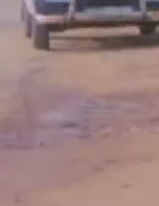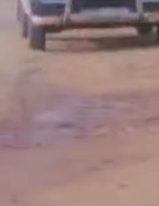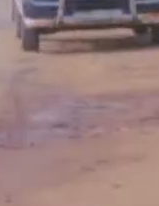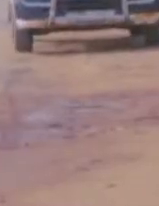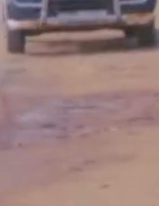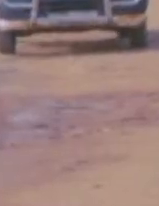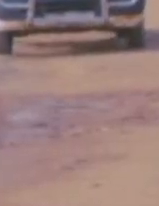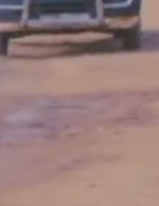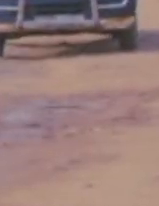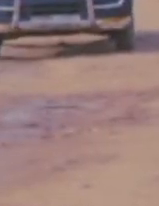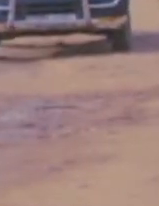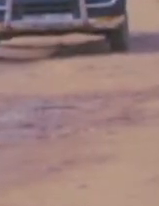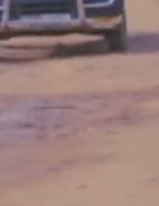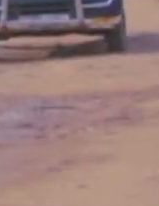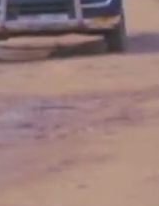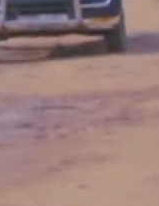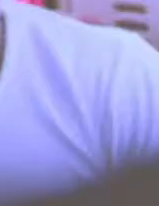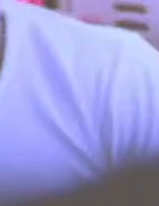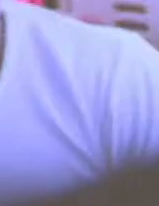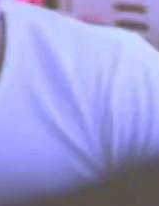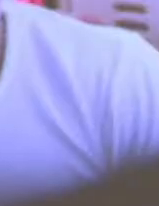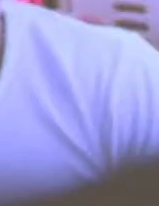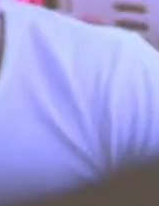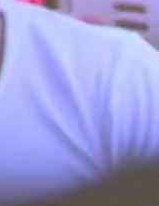What? Obadde olobye ku ssimu?